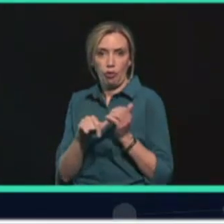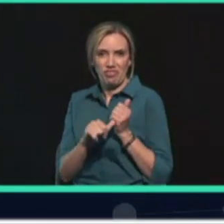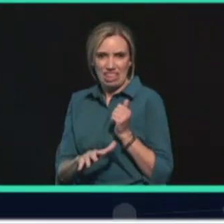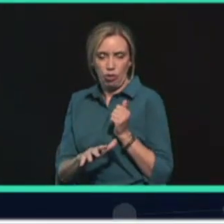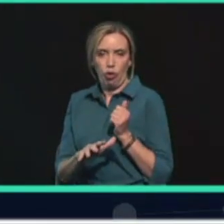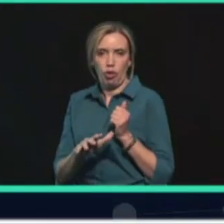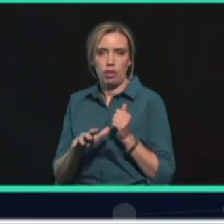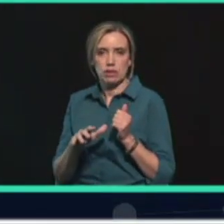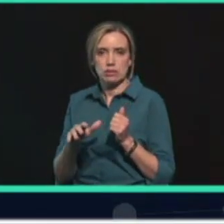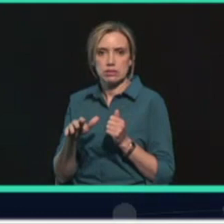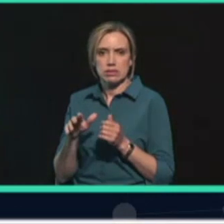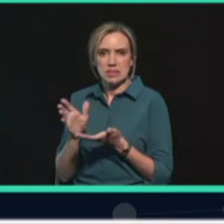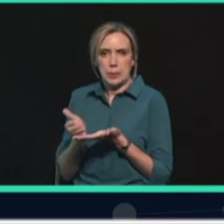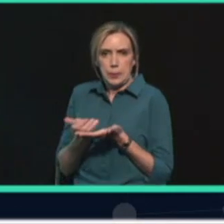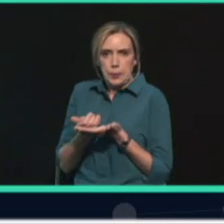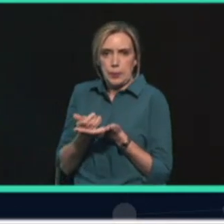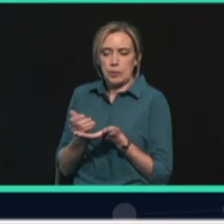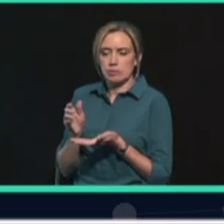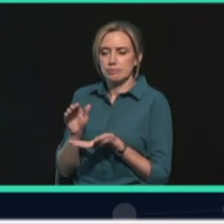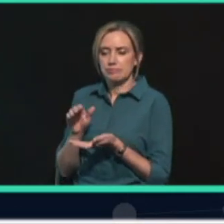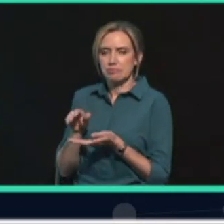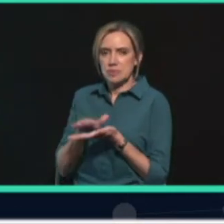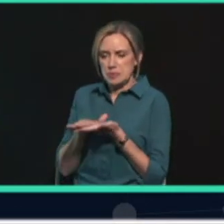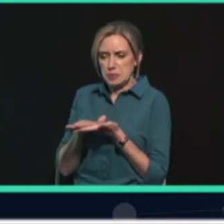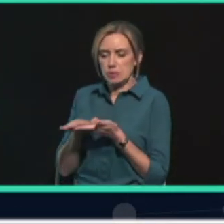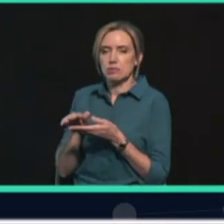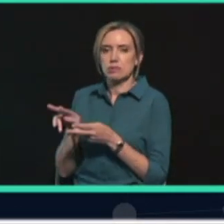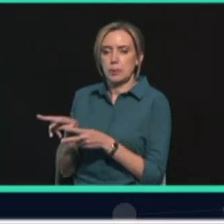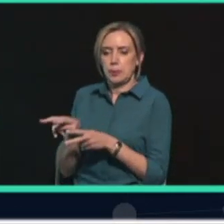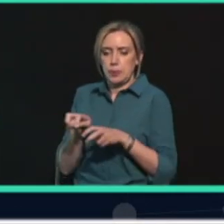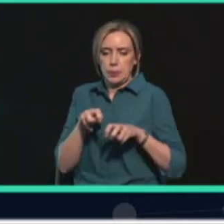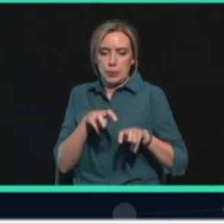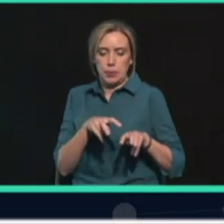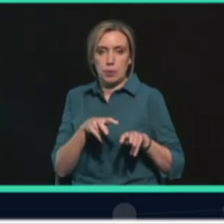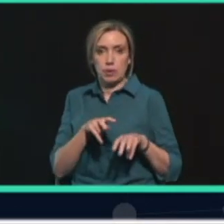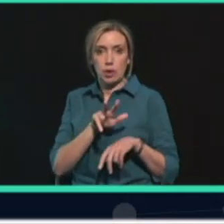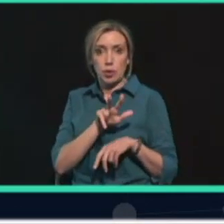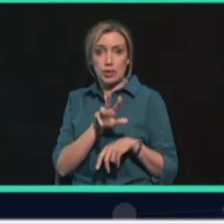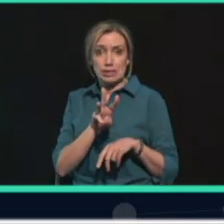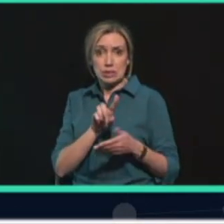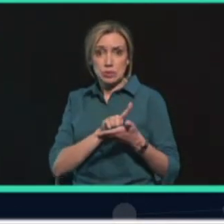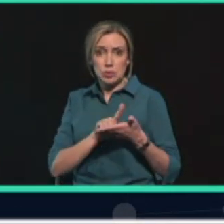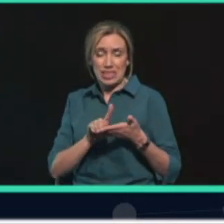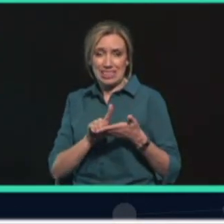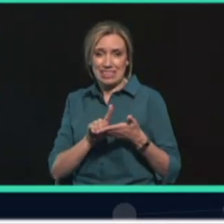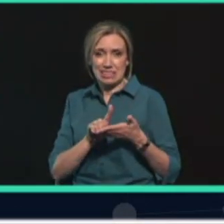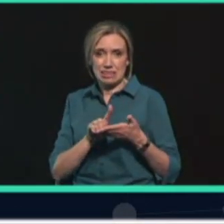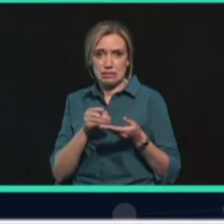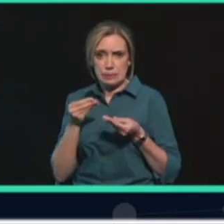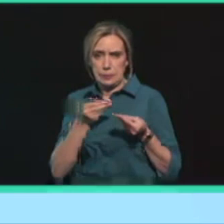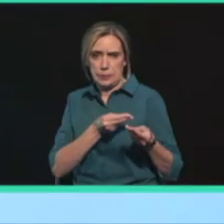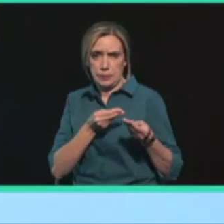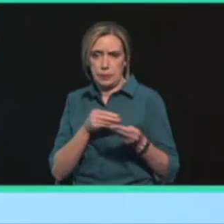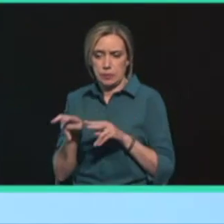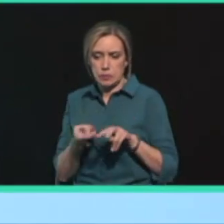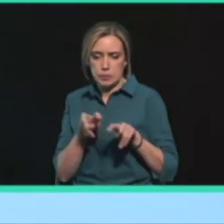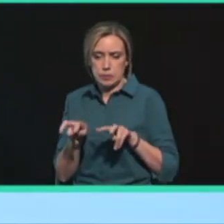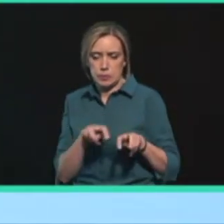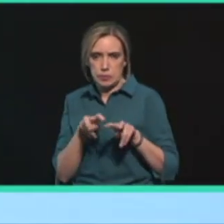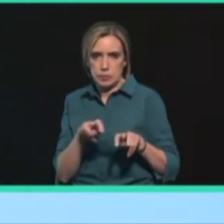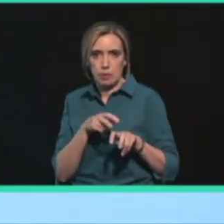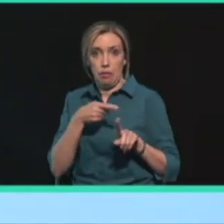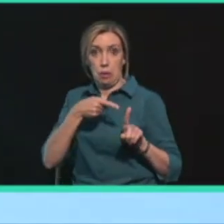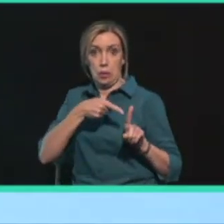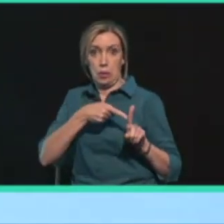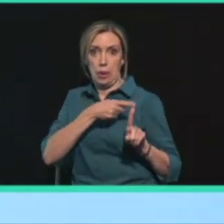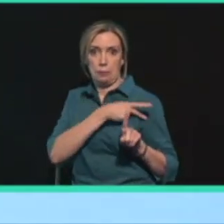transplantation, and what they found here, over a period of 36 weeks, she gained about 14% of her weight again. So